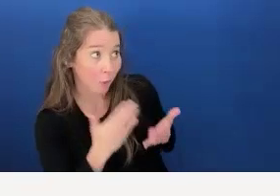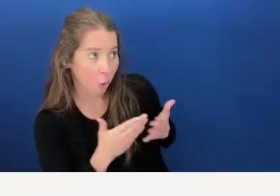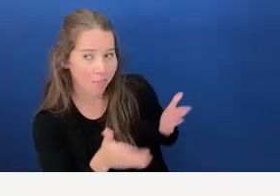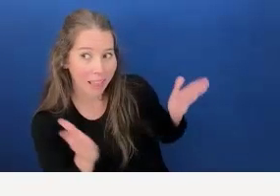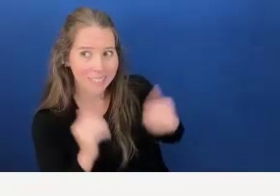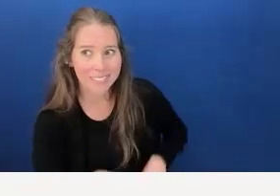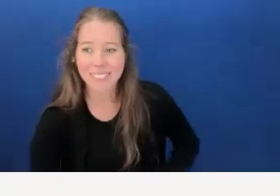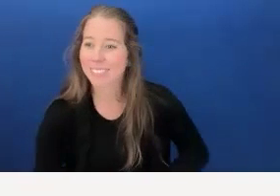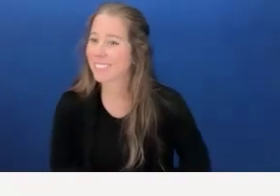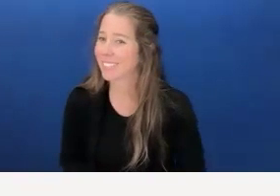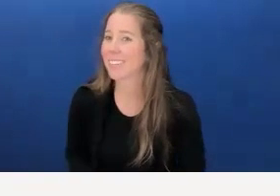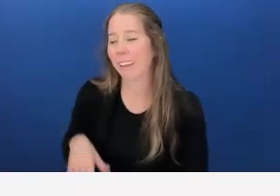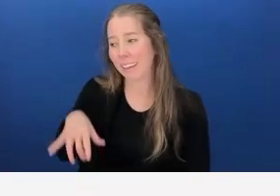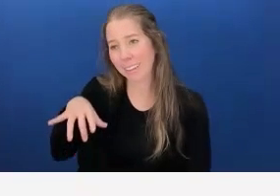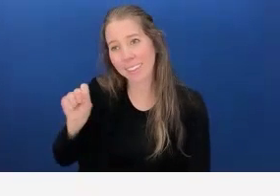Yes.